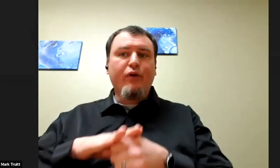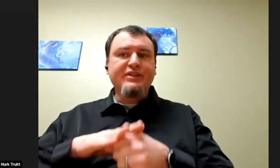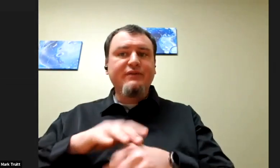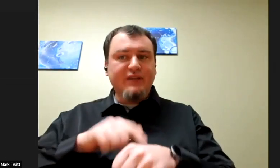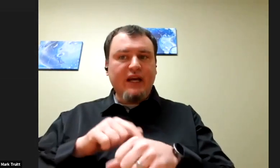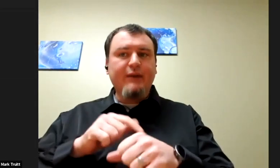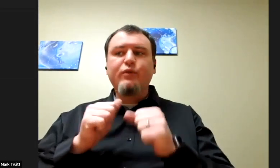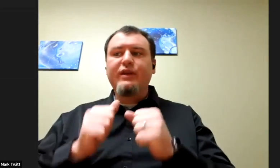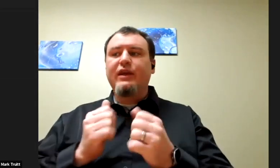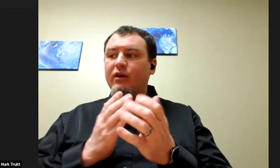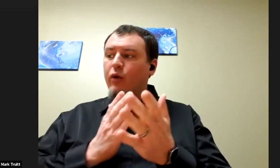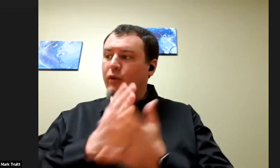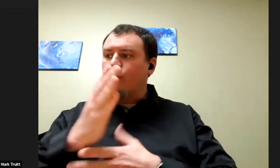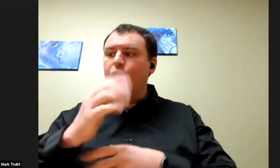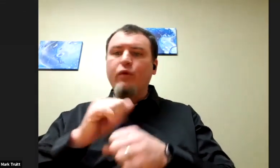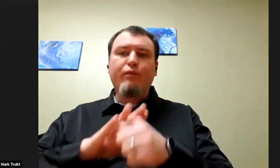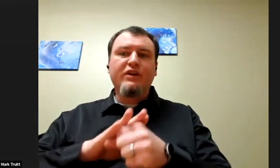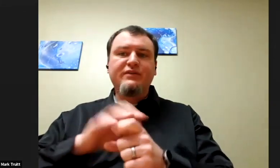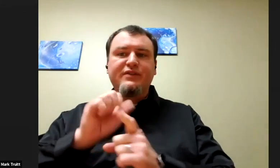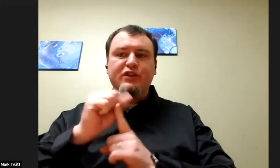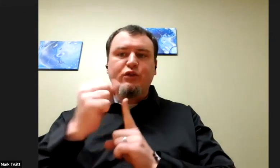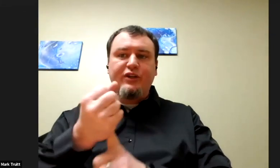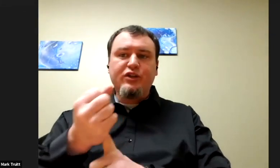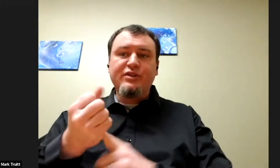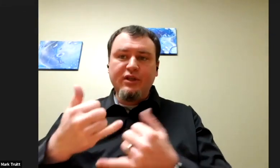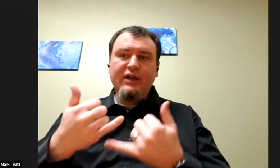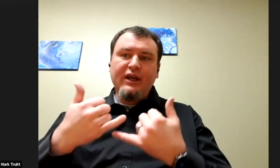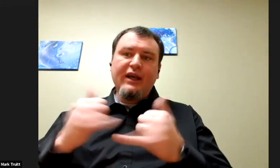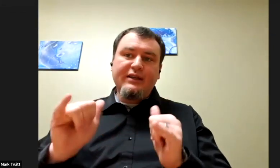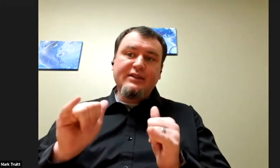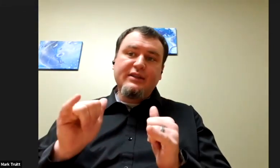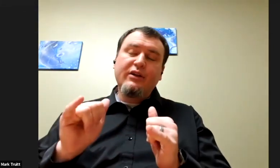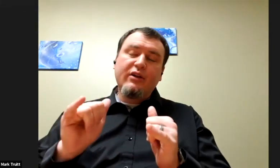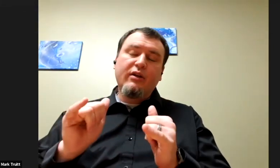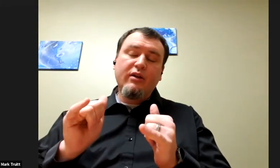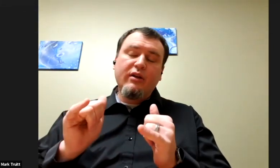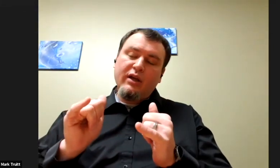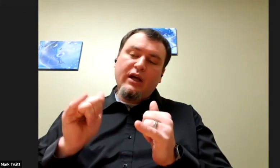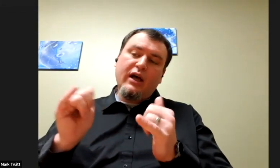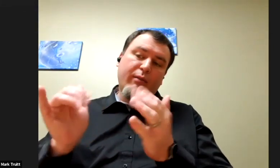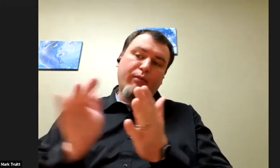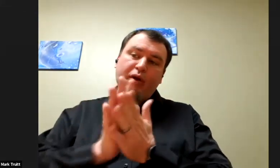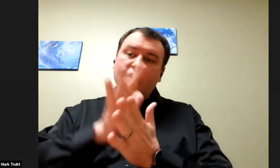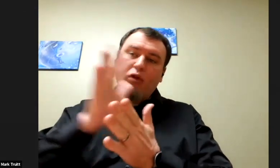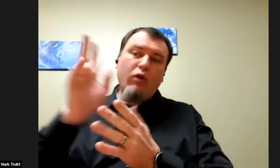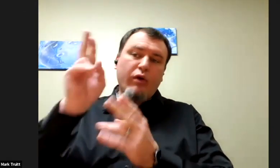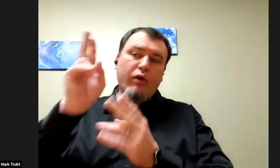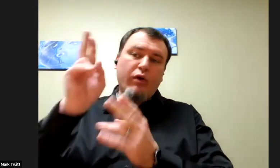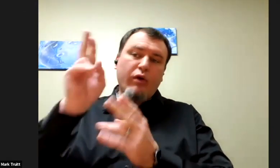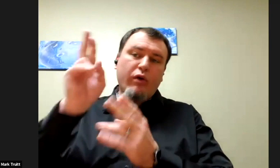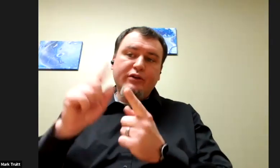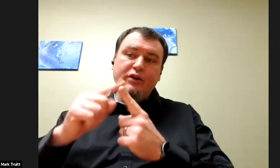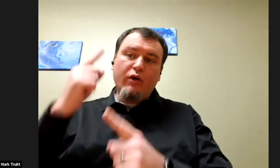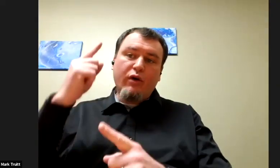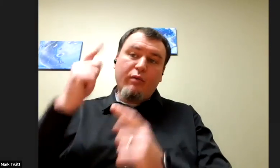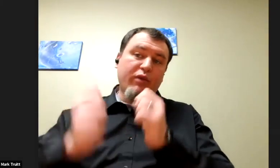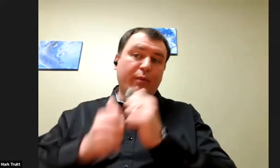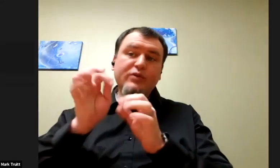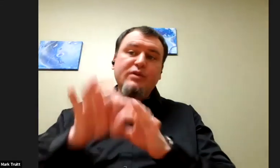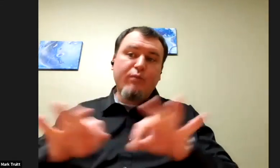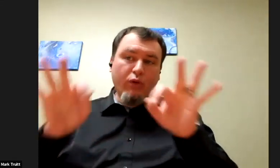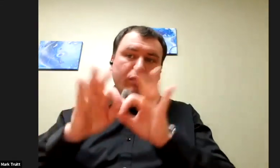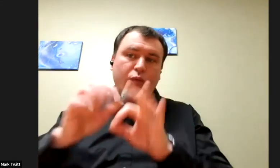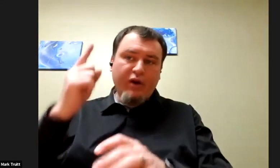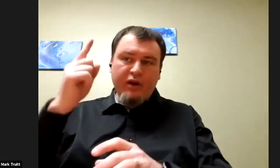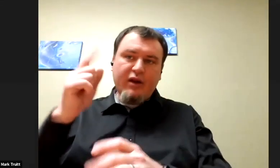through oppressive times. We can go through oppressive situations and still bring glory and honor to